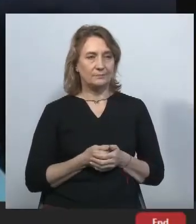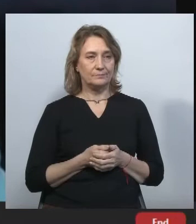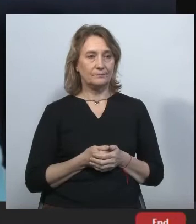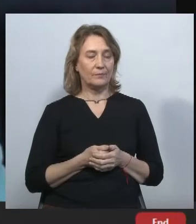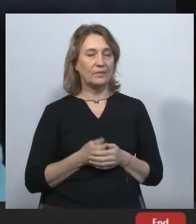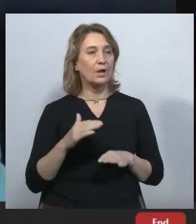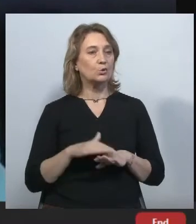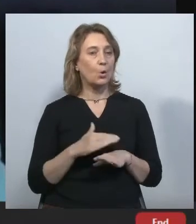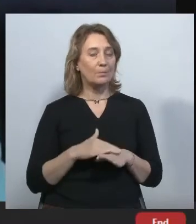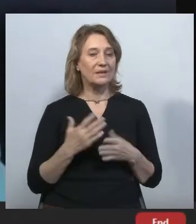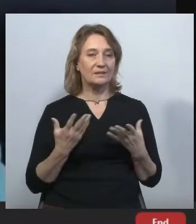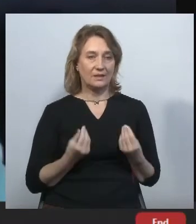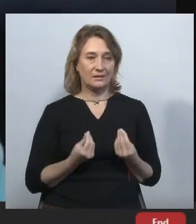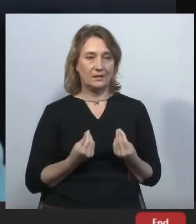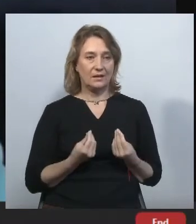topical now?